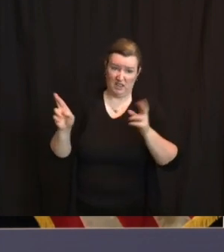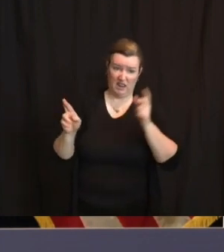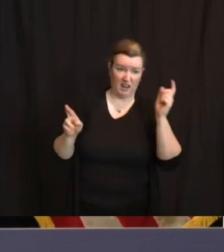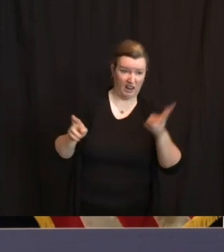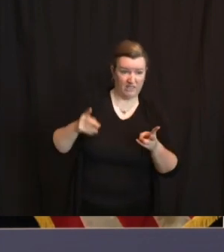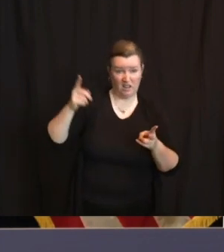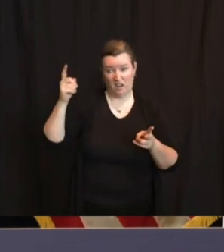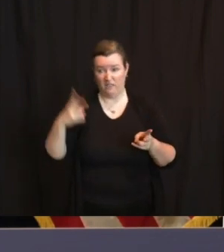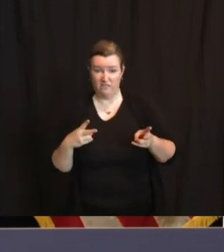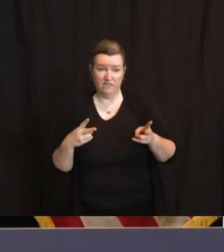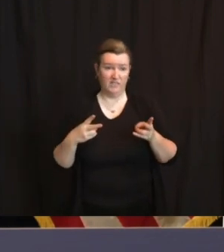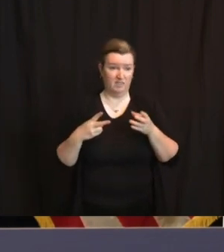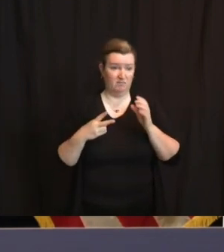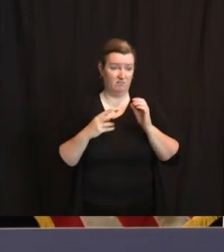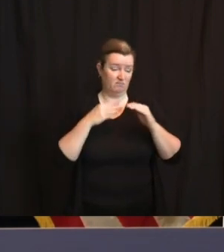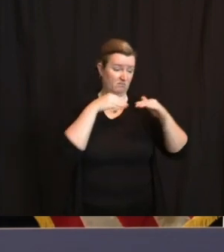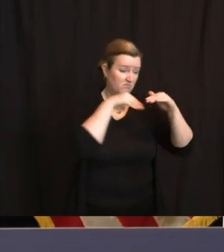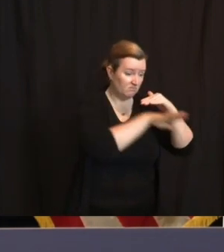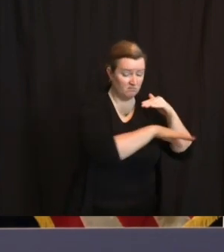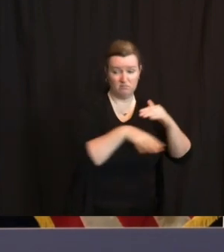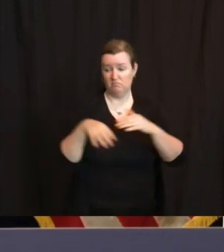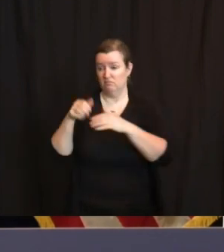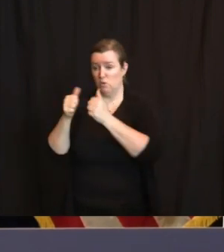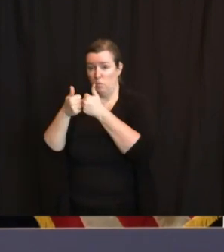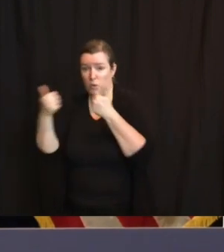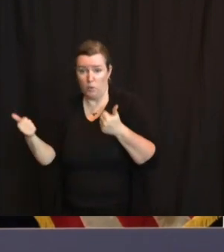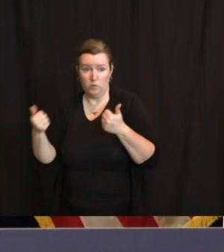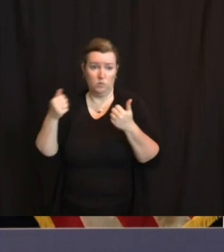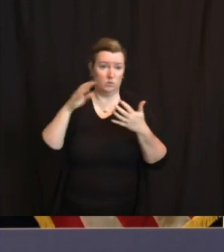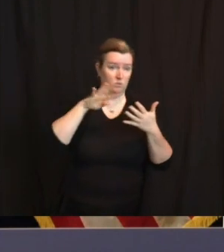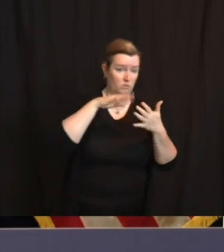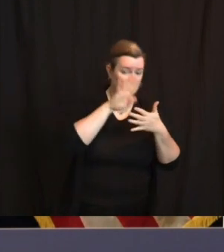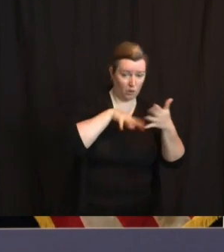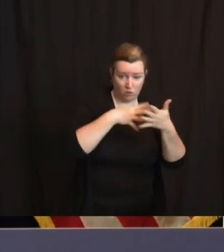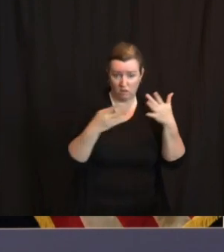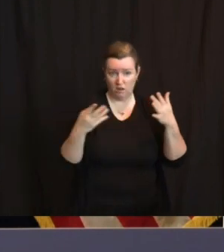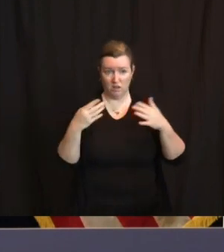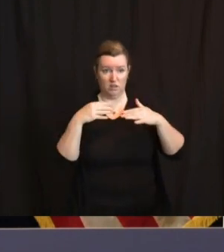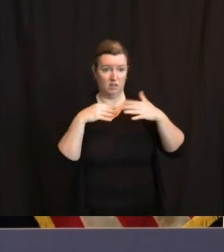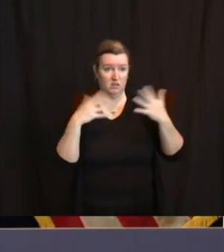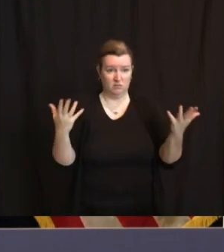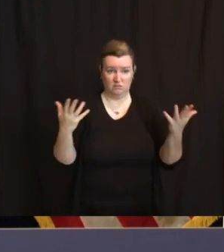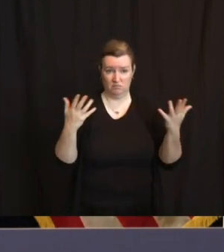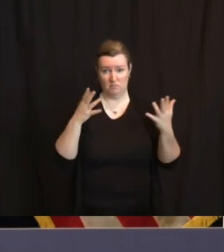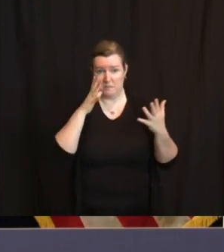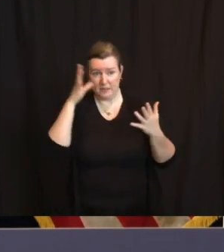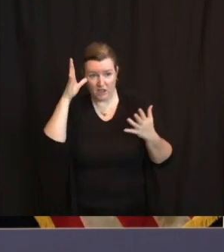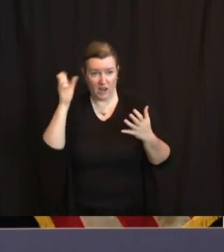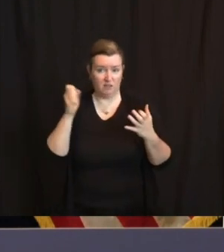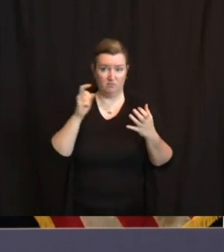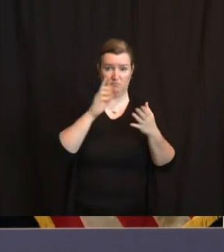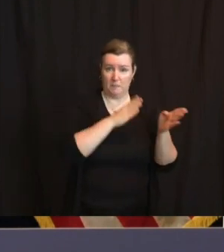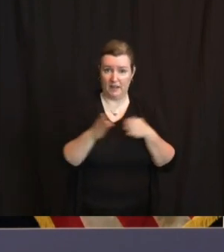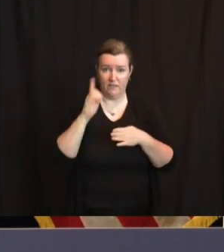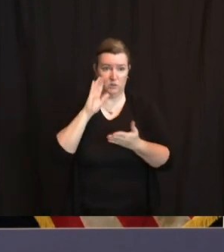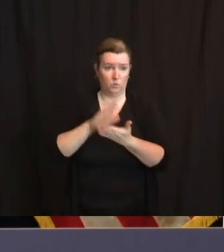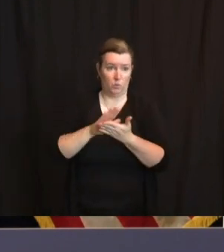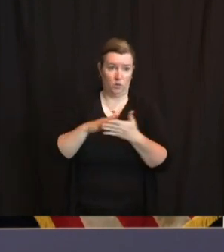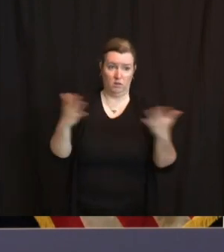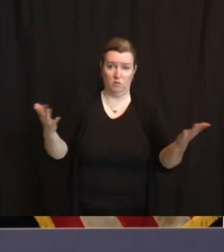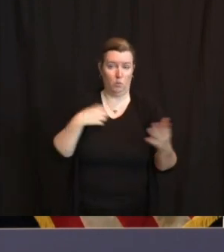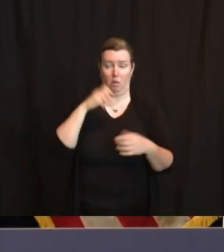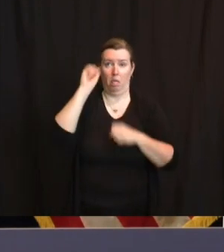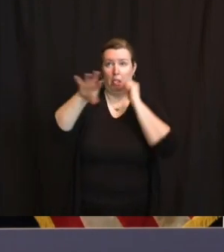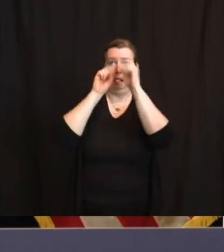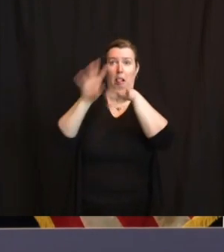schedule approach? Shouldn't they get some guidance now so schools and parents can start preparing? You sure that's all? Yeah.